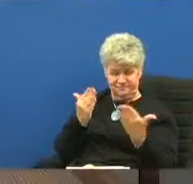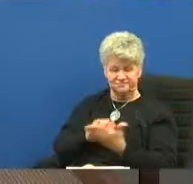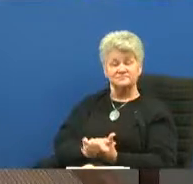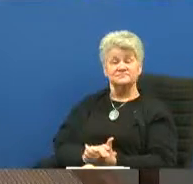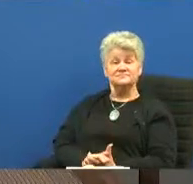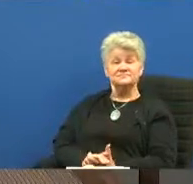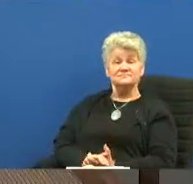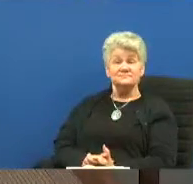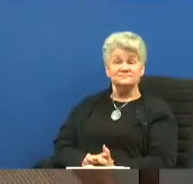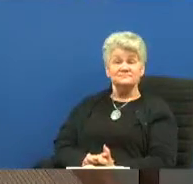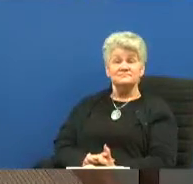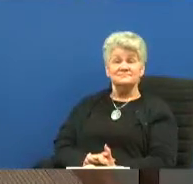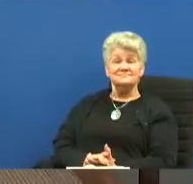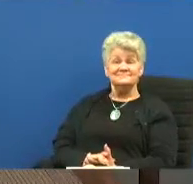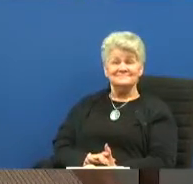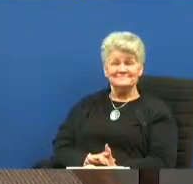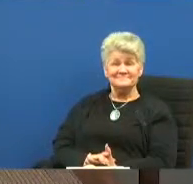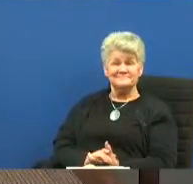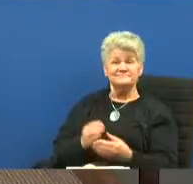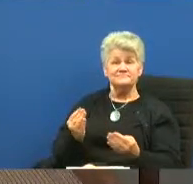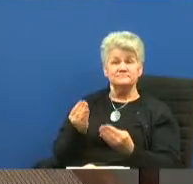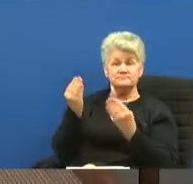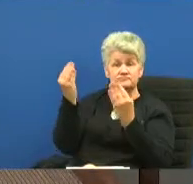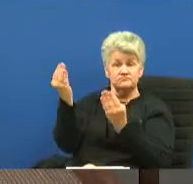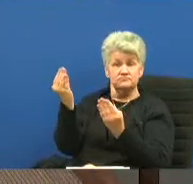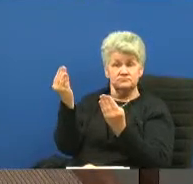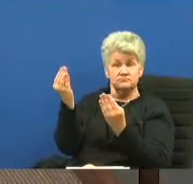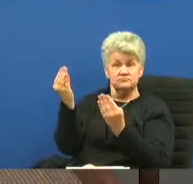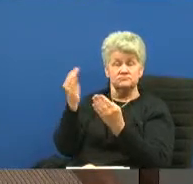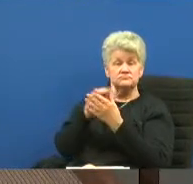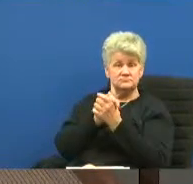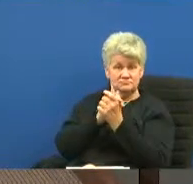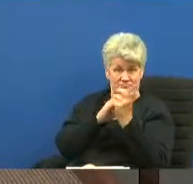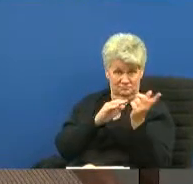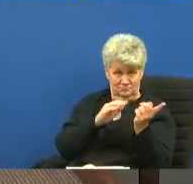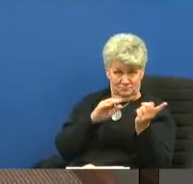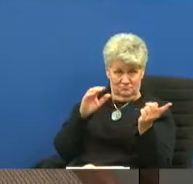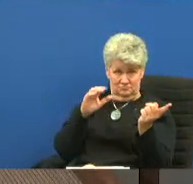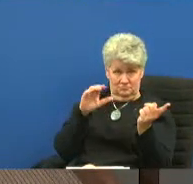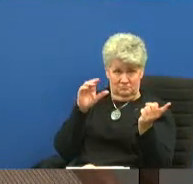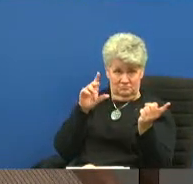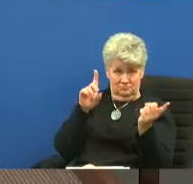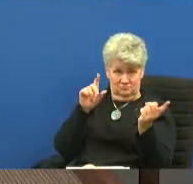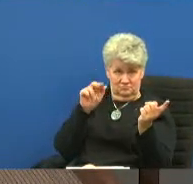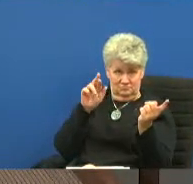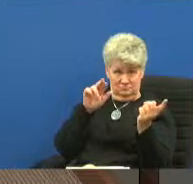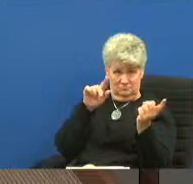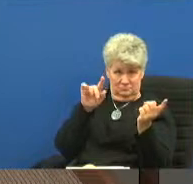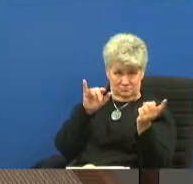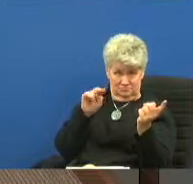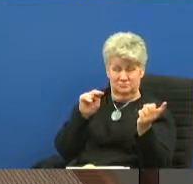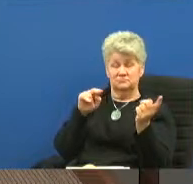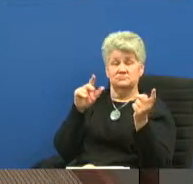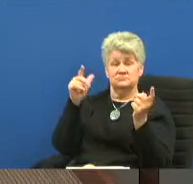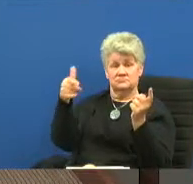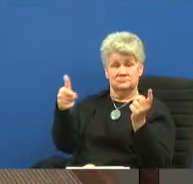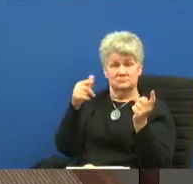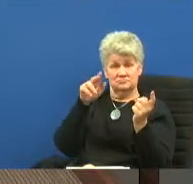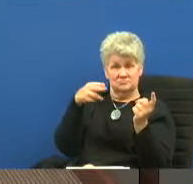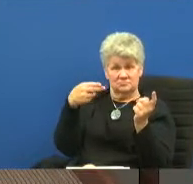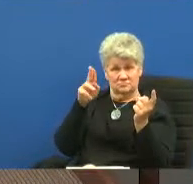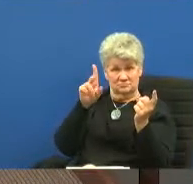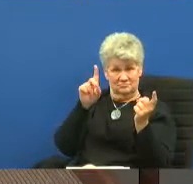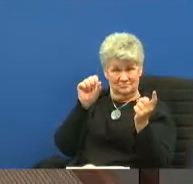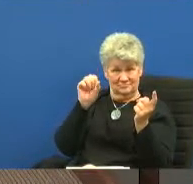Do we have a motion? I have a motion. All right. We have a motion by Councilwoman Darazan, second by Councilman Hudson.